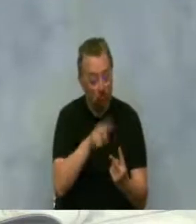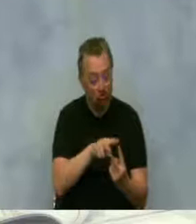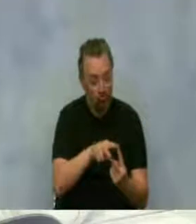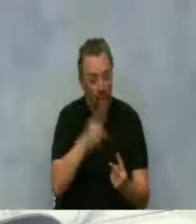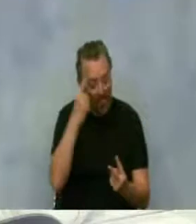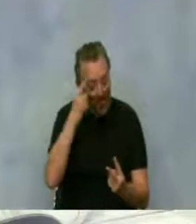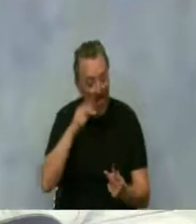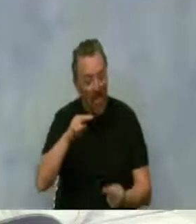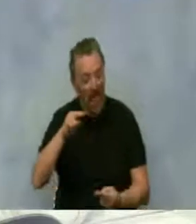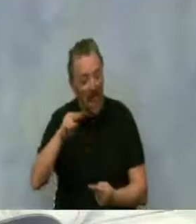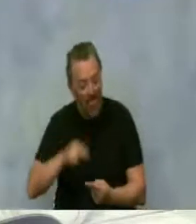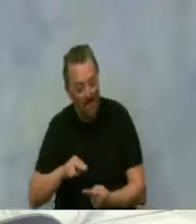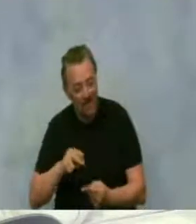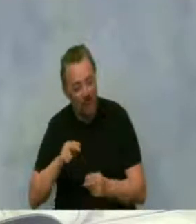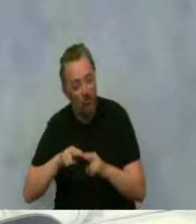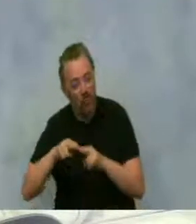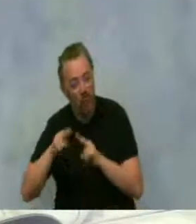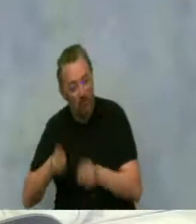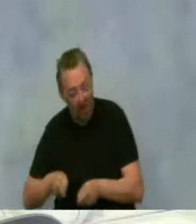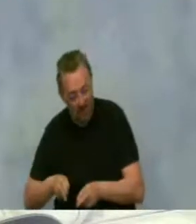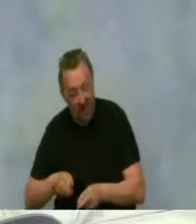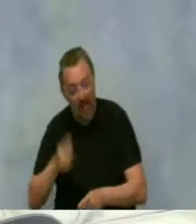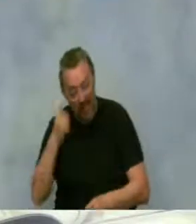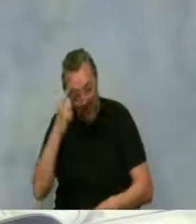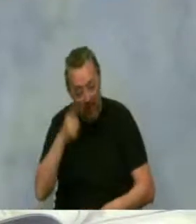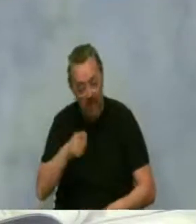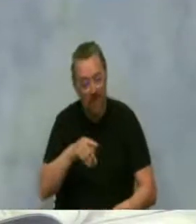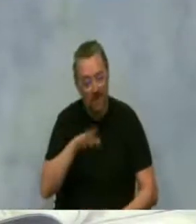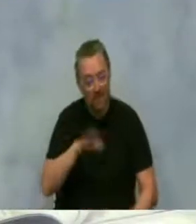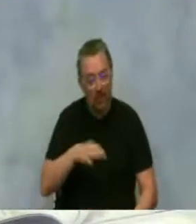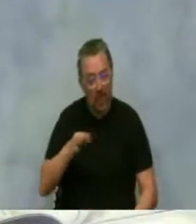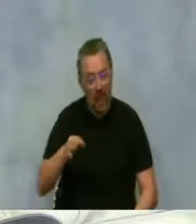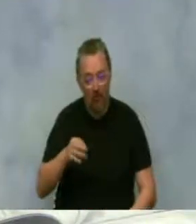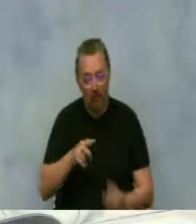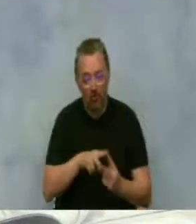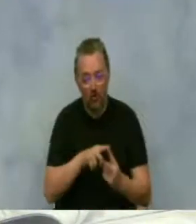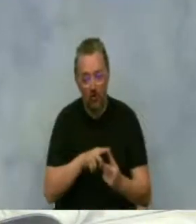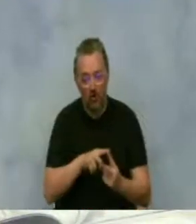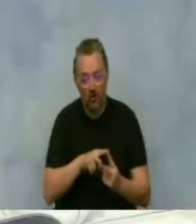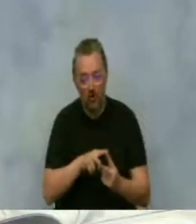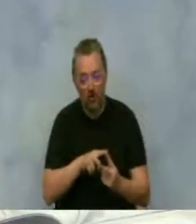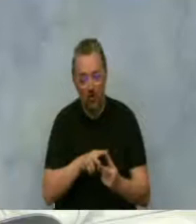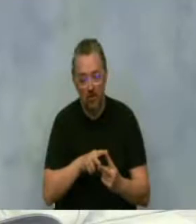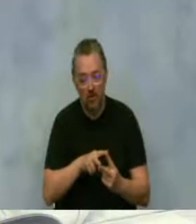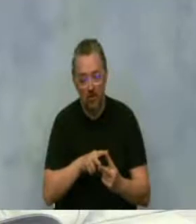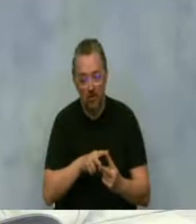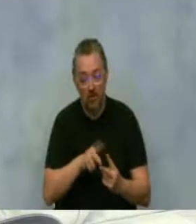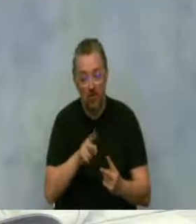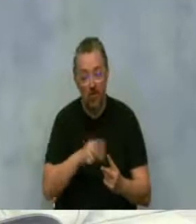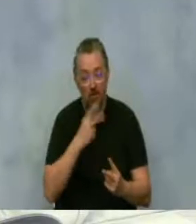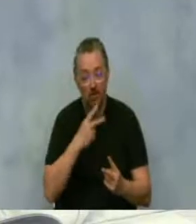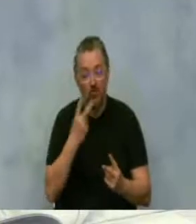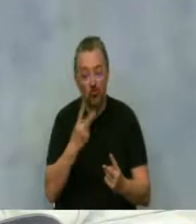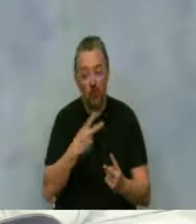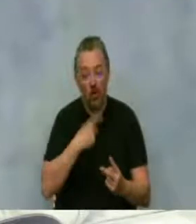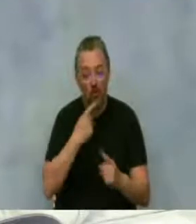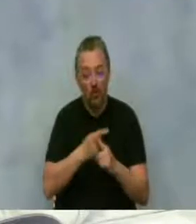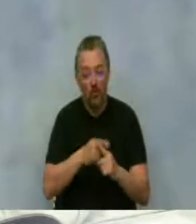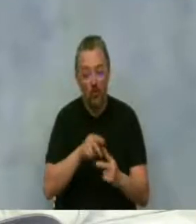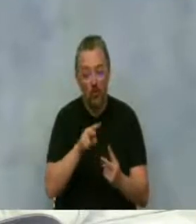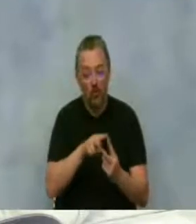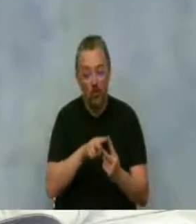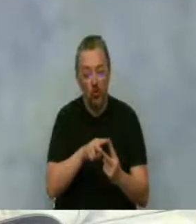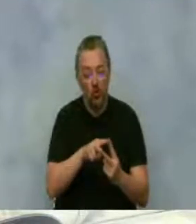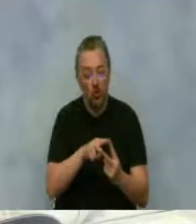But the South Lanarkshire Gypsy Travellers sites, It's the 2 council-owned Gypsy Traveller sites. I don't know the position at